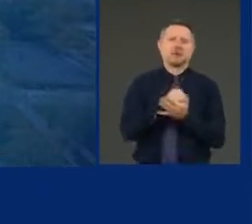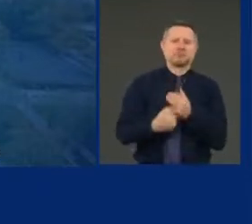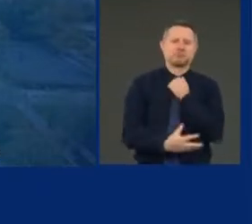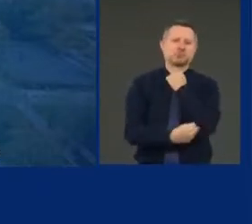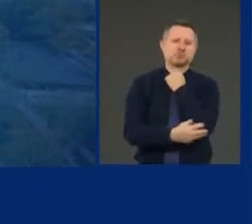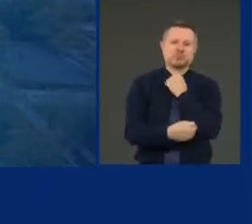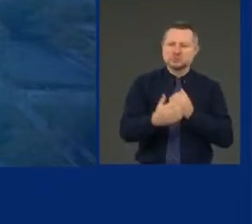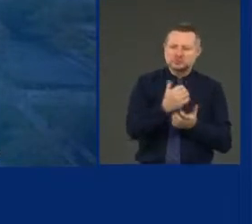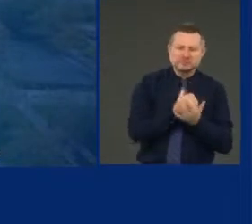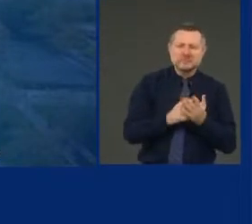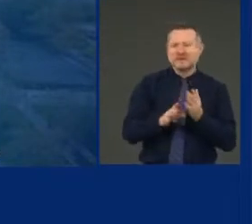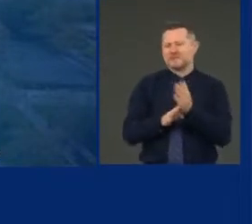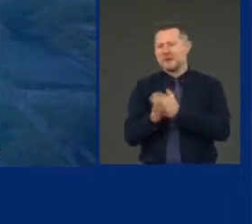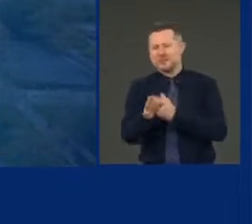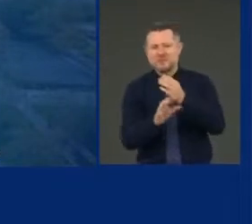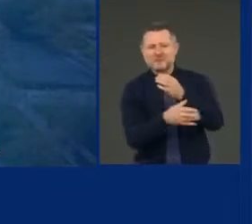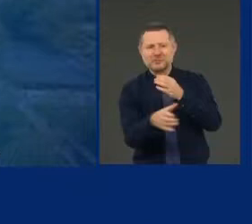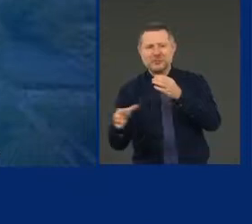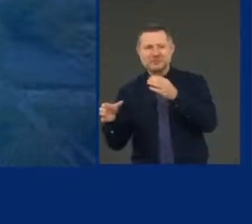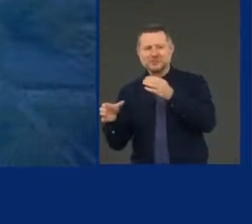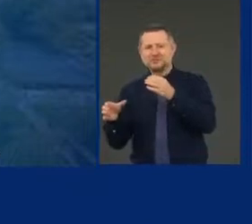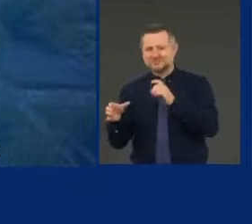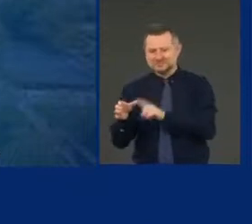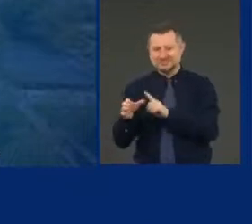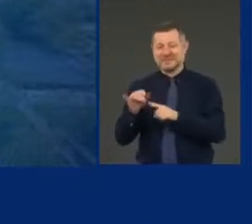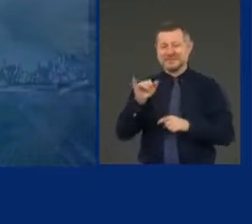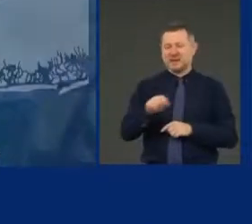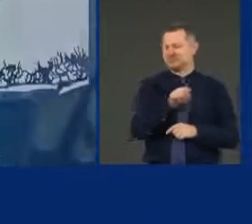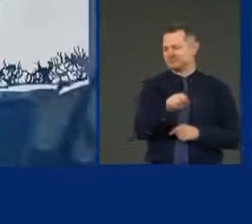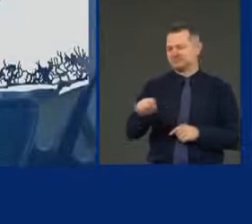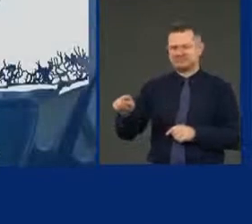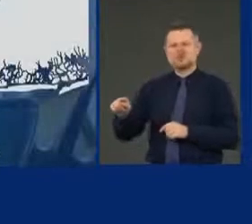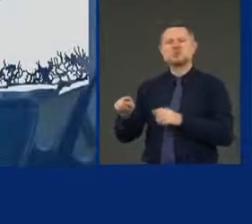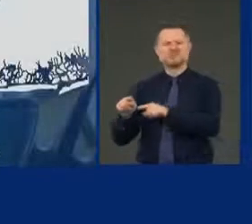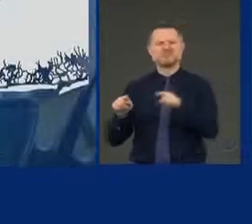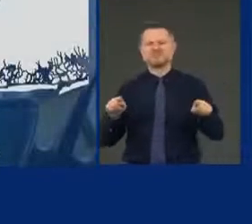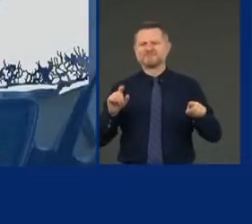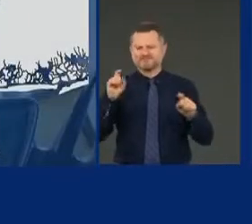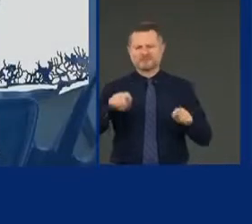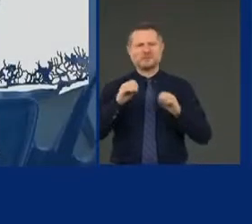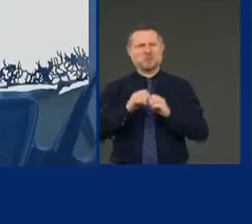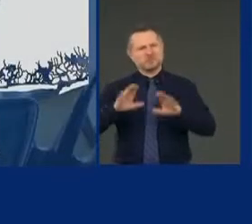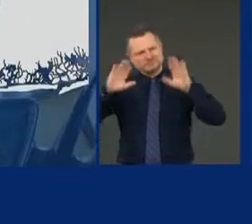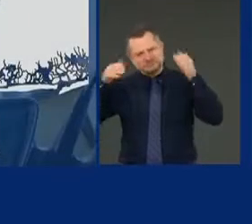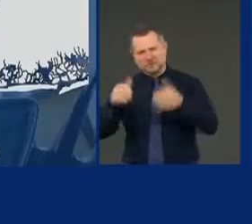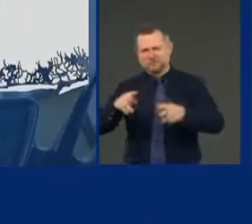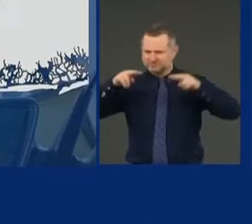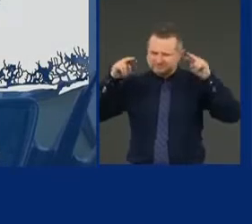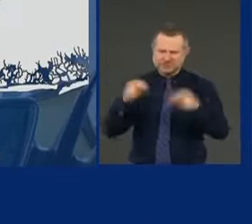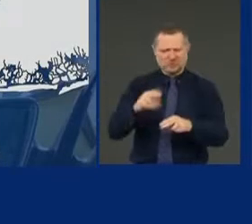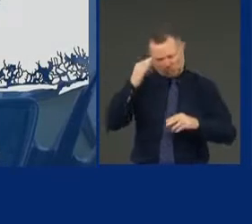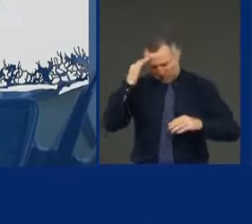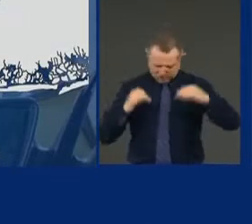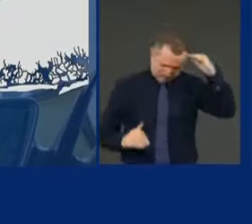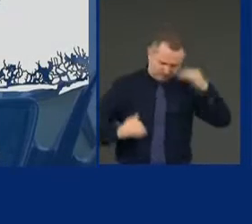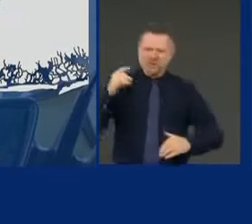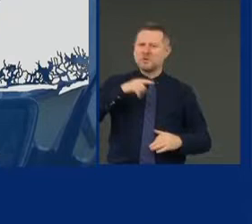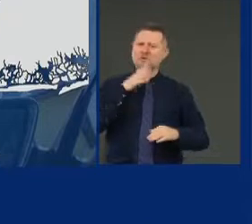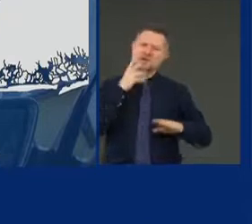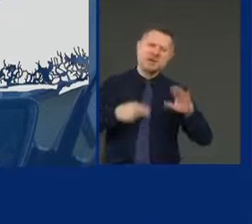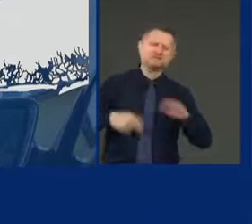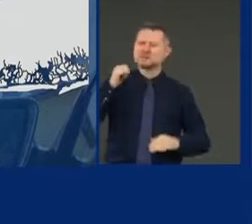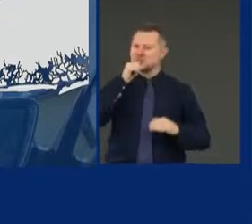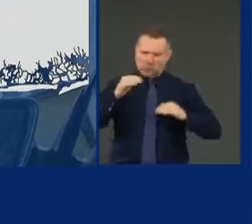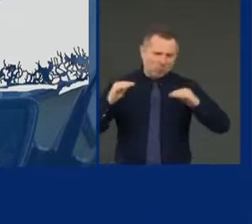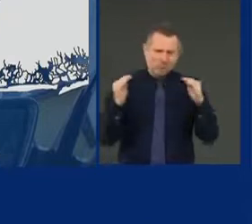again, raises the issue of disparity and inequality. We're going to be adding more testing sites